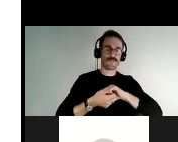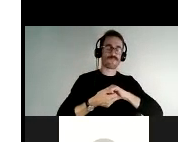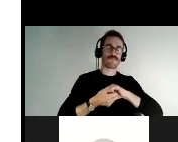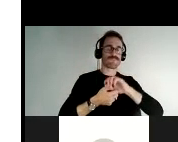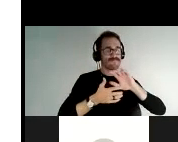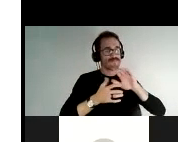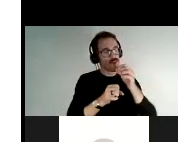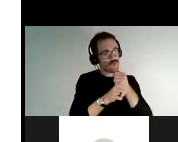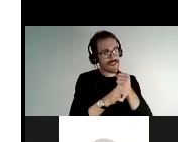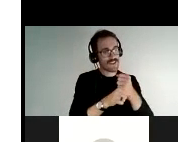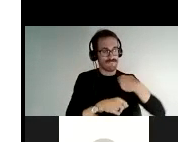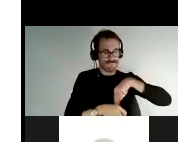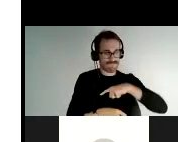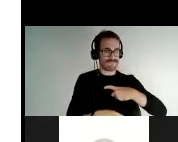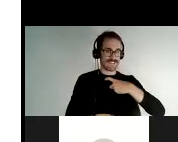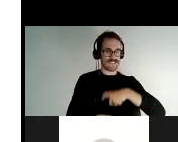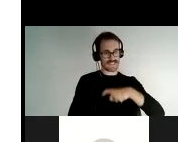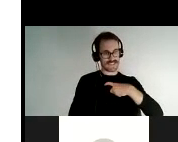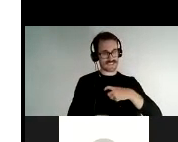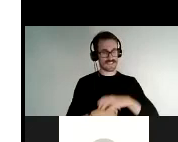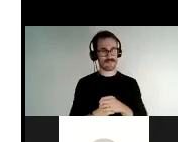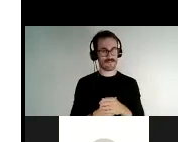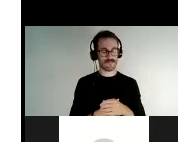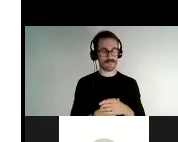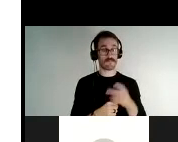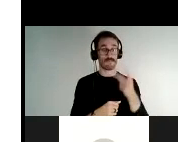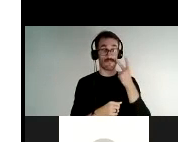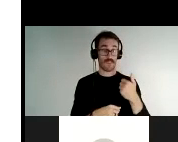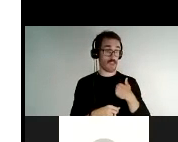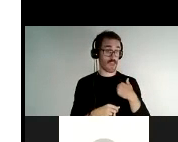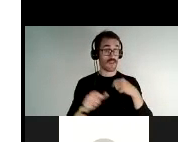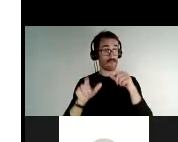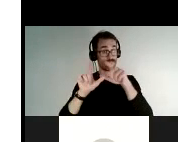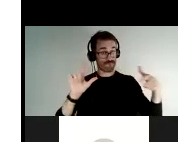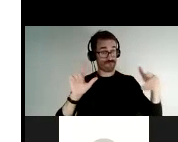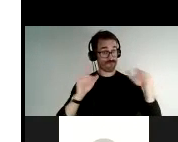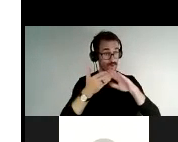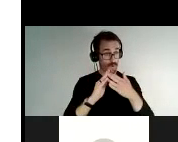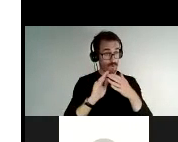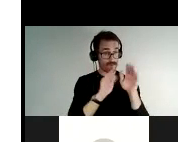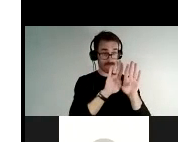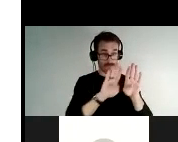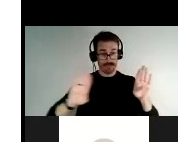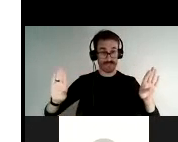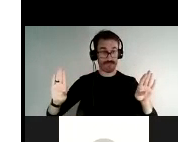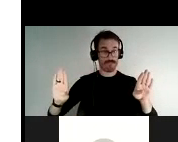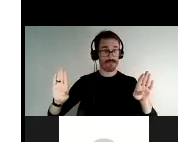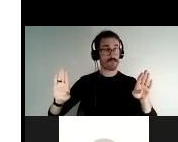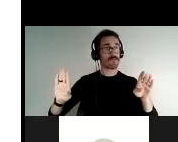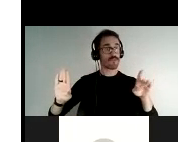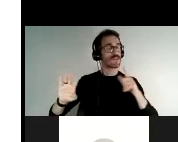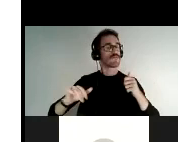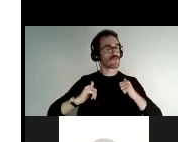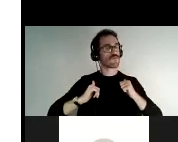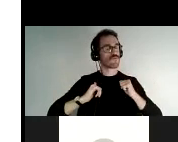certainly the trend within the Canadian LGBTQ communities, is that we try to look at